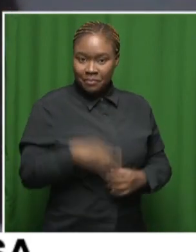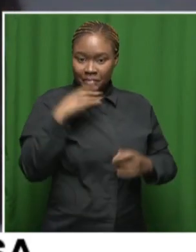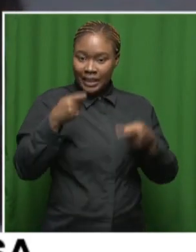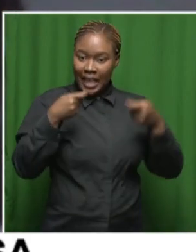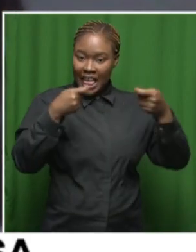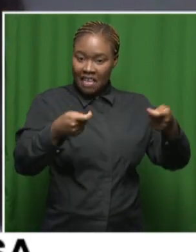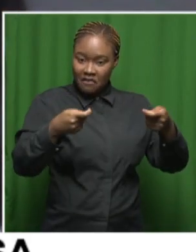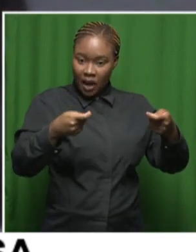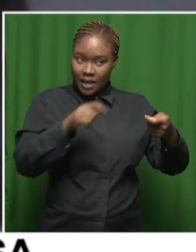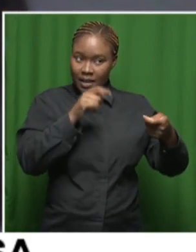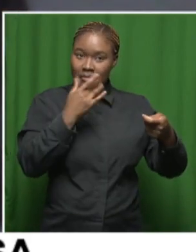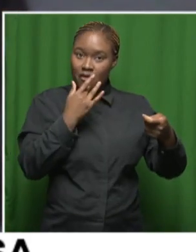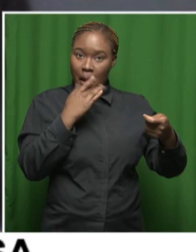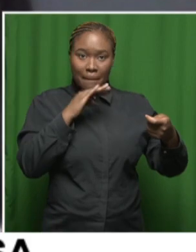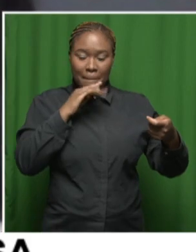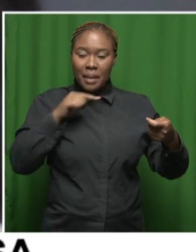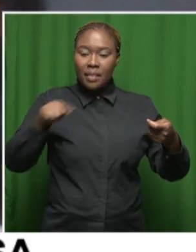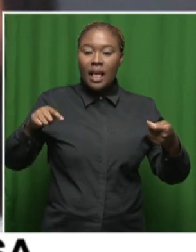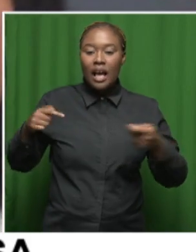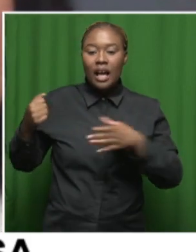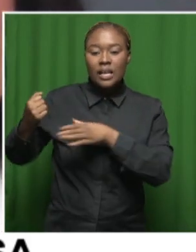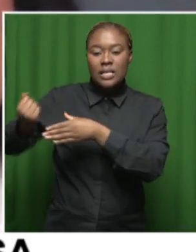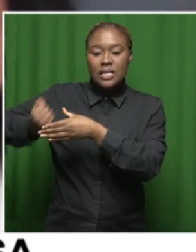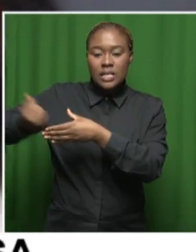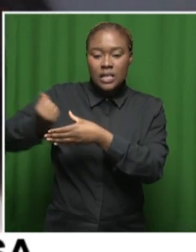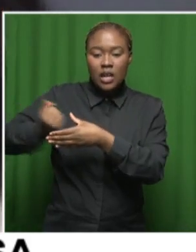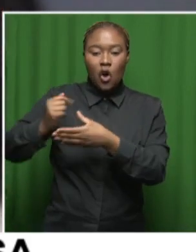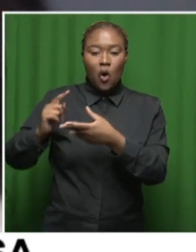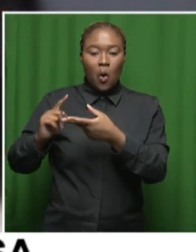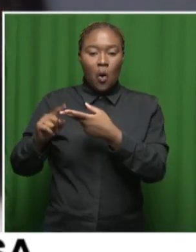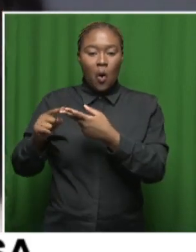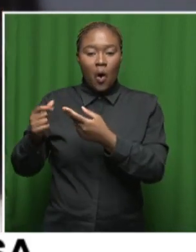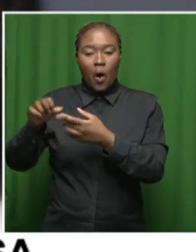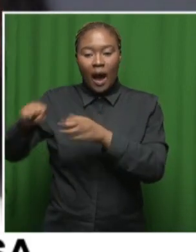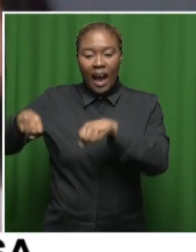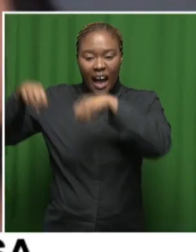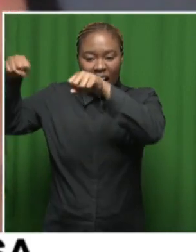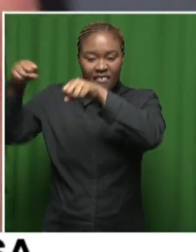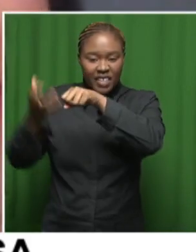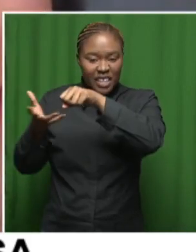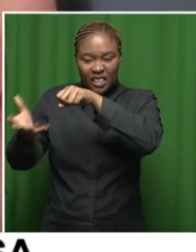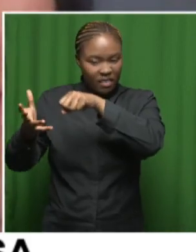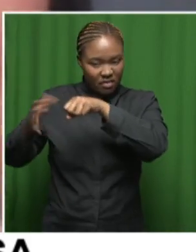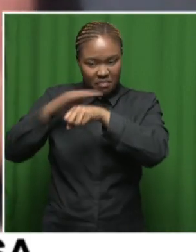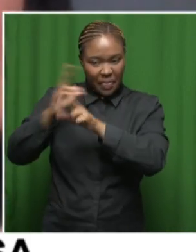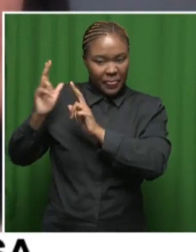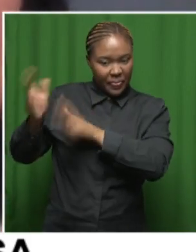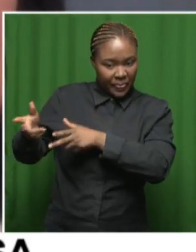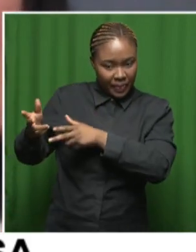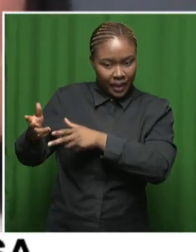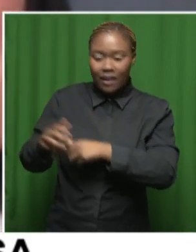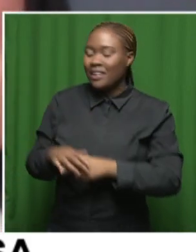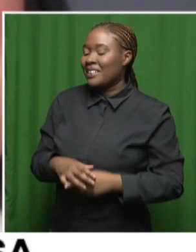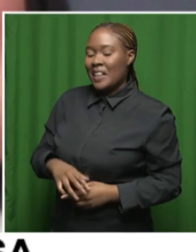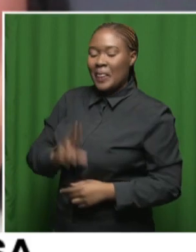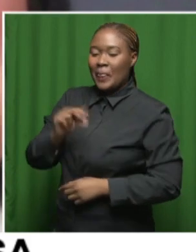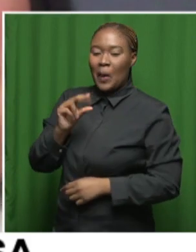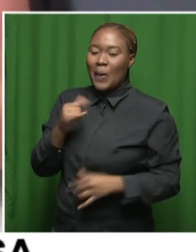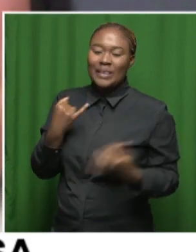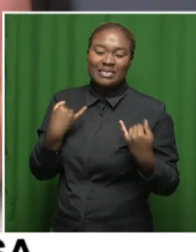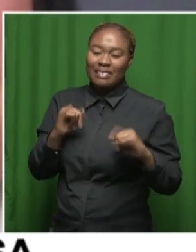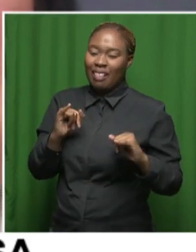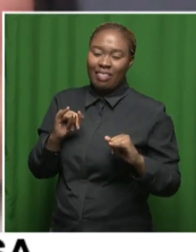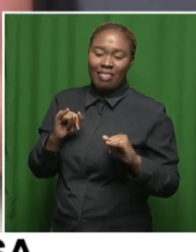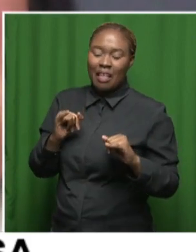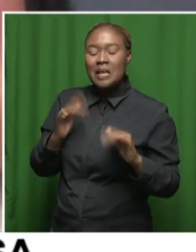back on the conventional grill ovens? No, not completely. No, there's certain things,